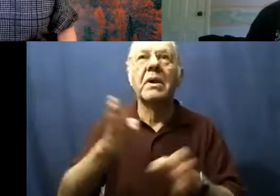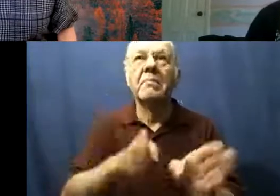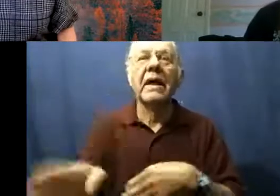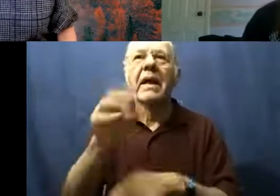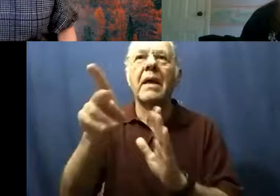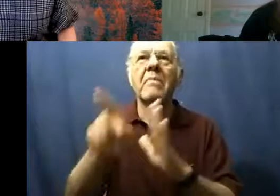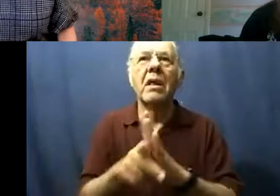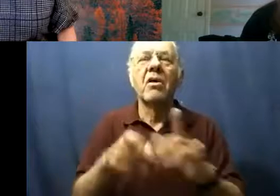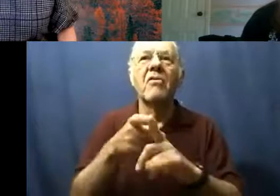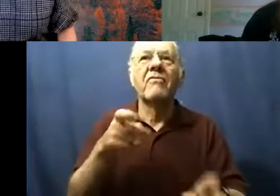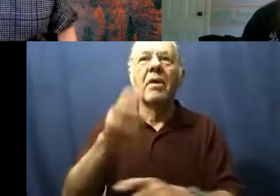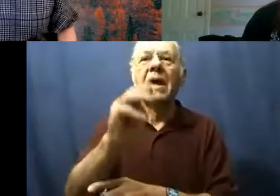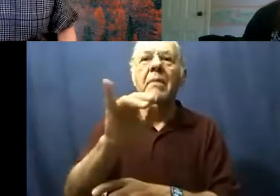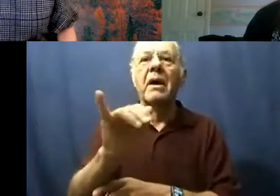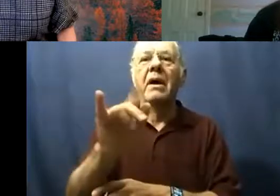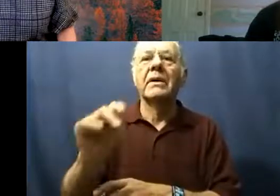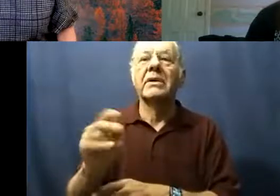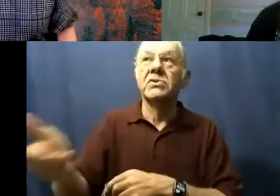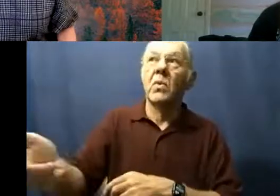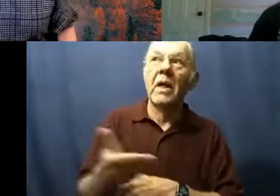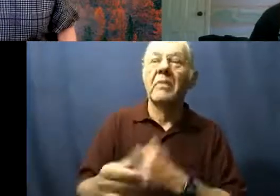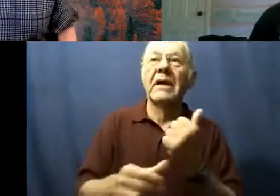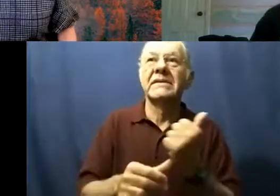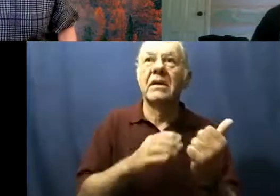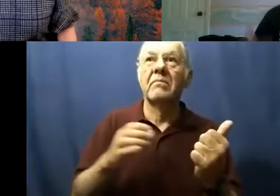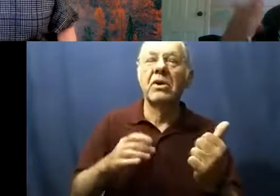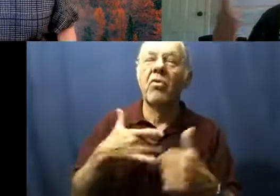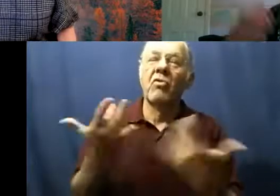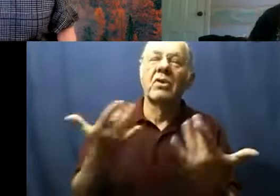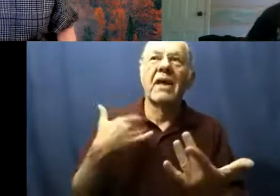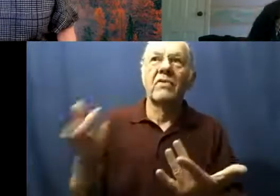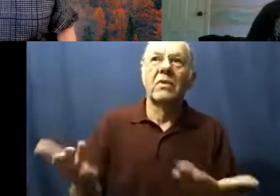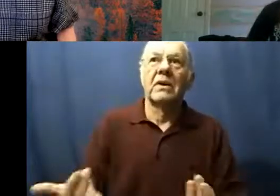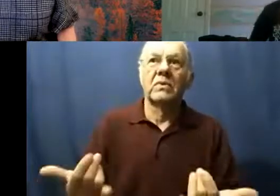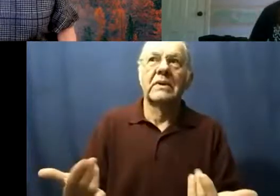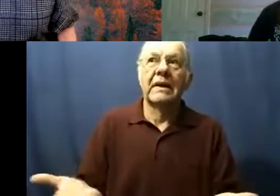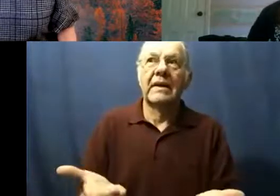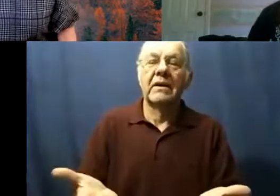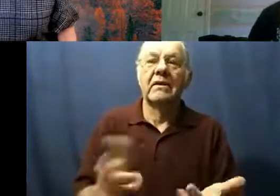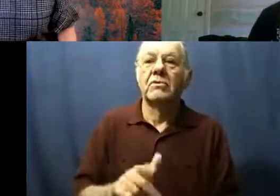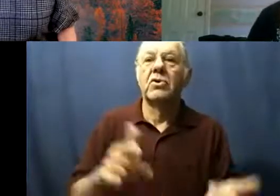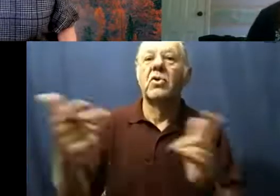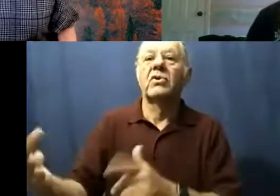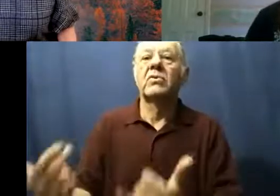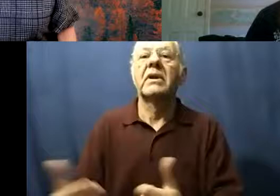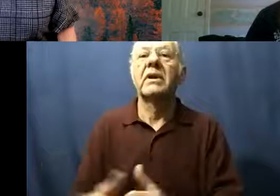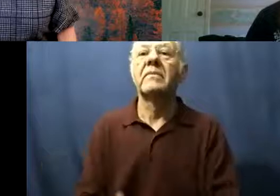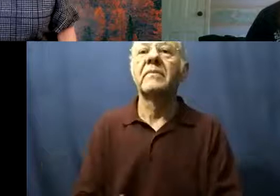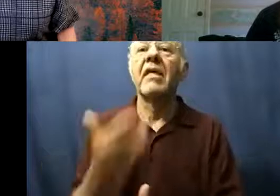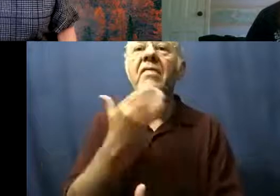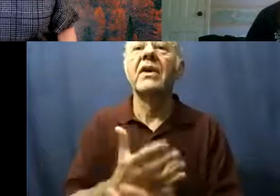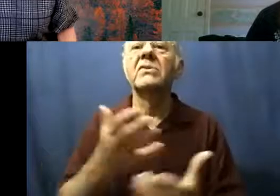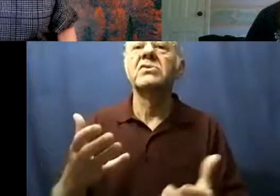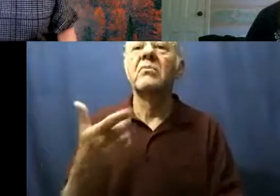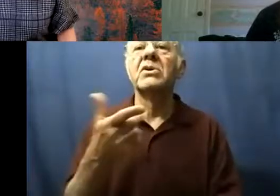from MIT. So welcome, Assistant Commissioner. We're thrilled to have you here today. And I'm going to turn it over to you now. Thanks so much,